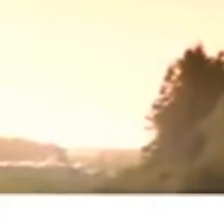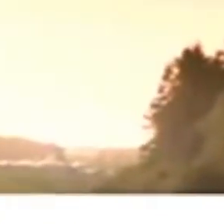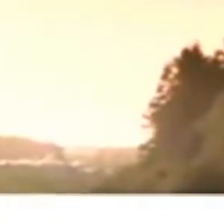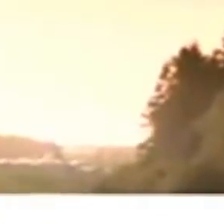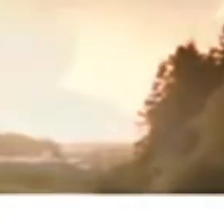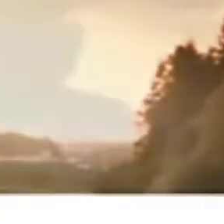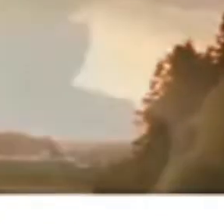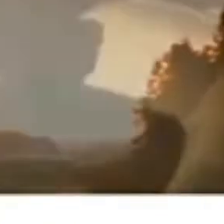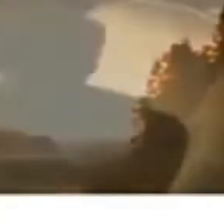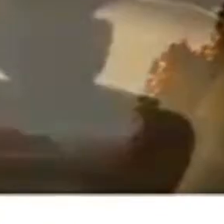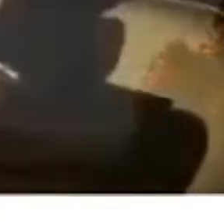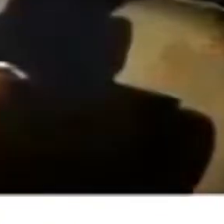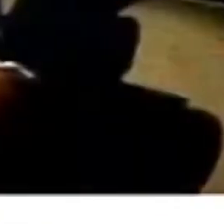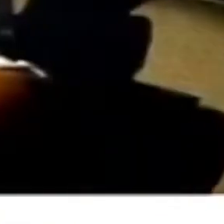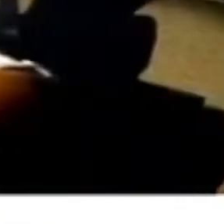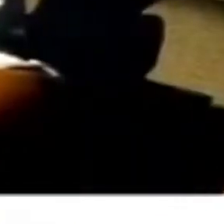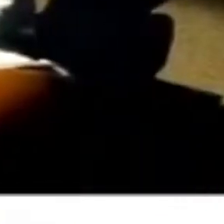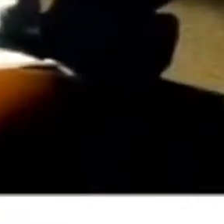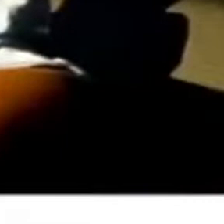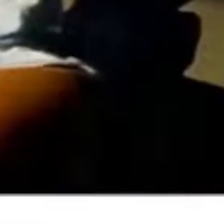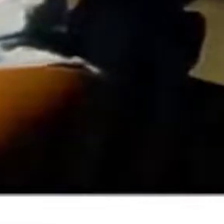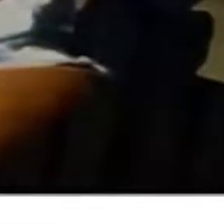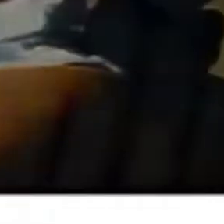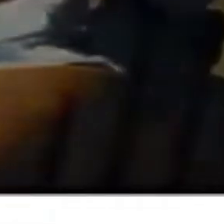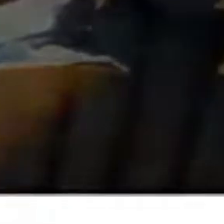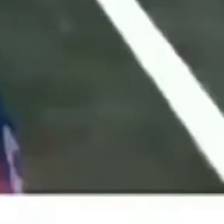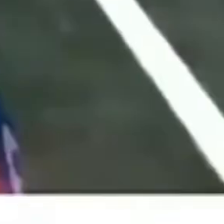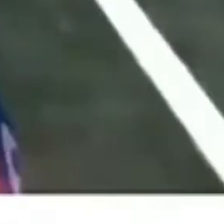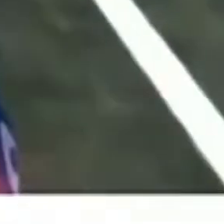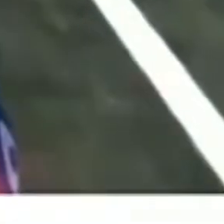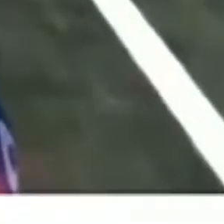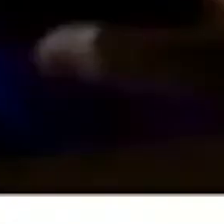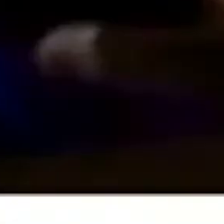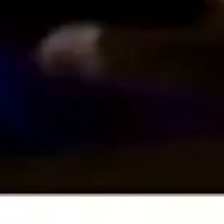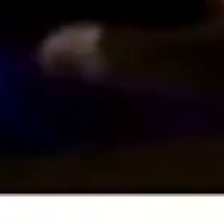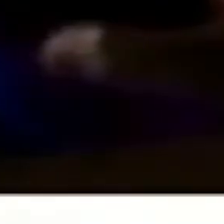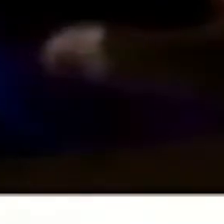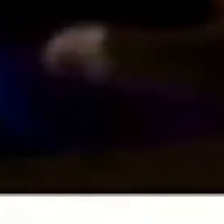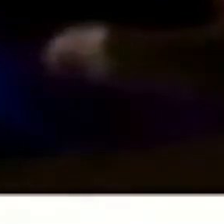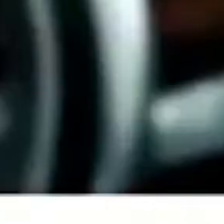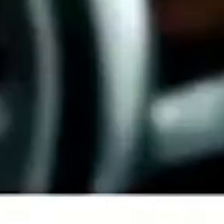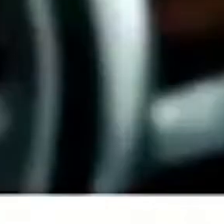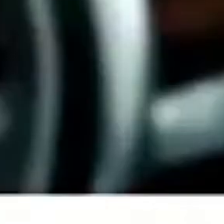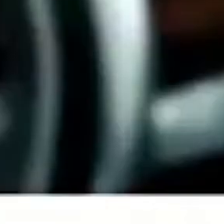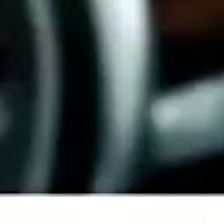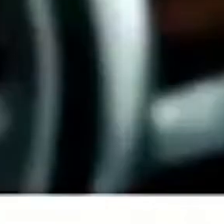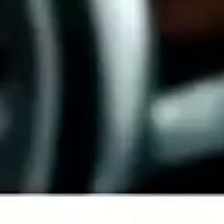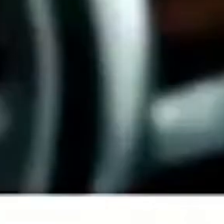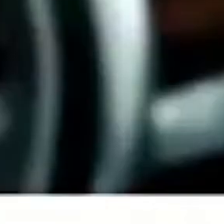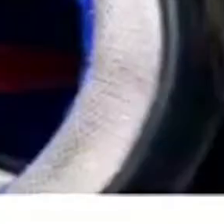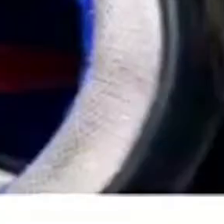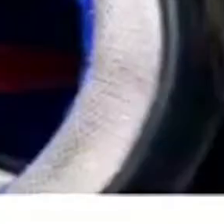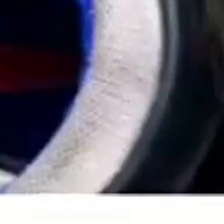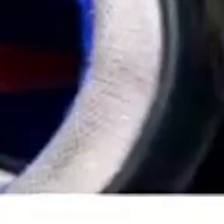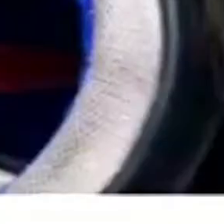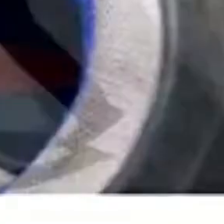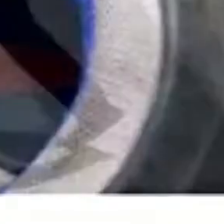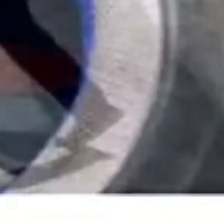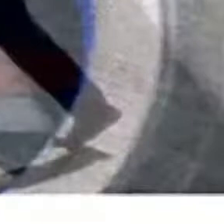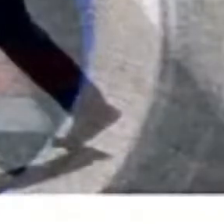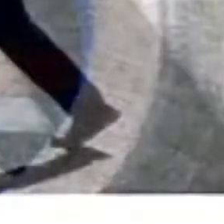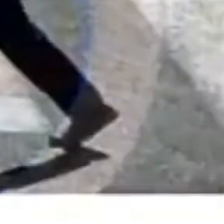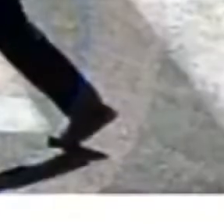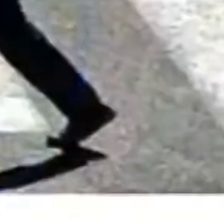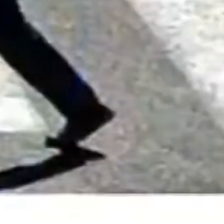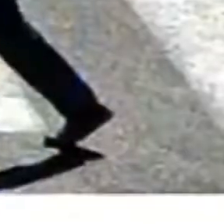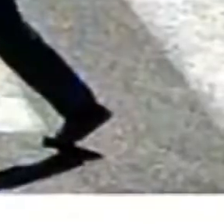human behavior continues to be the leading cause. Speeding, lane indiscipline, drunk driving, distracted driving, failure to wear a helmet,